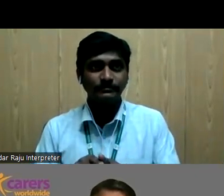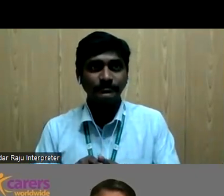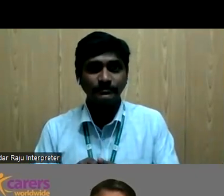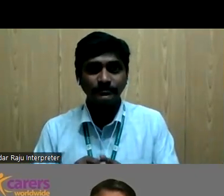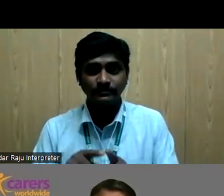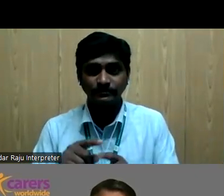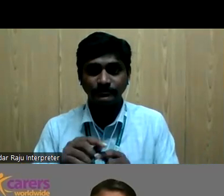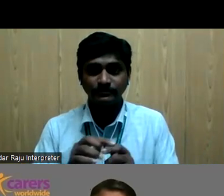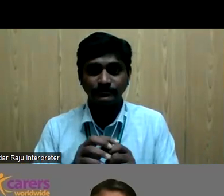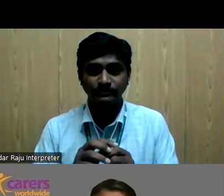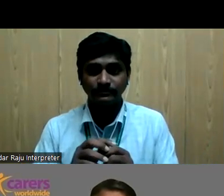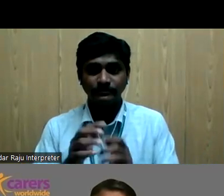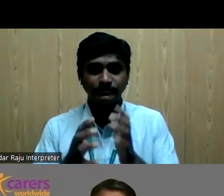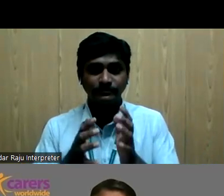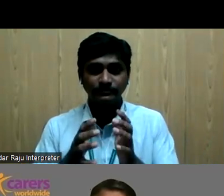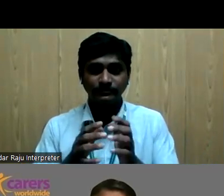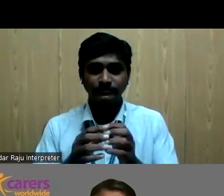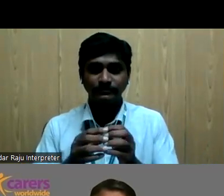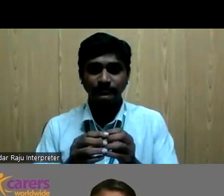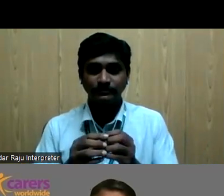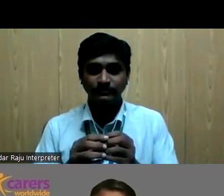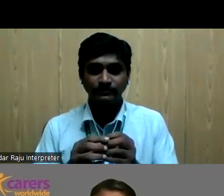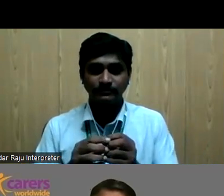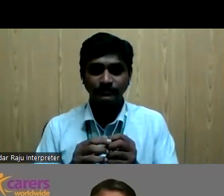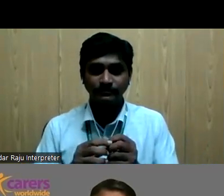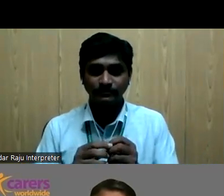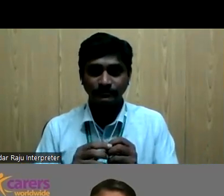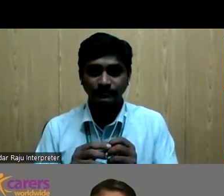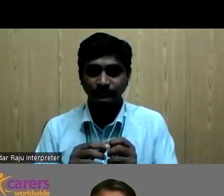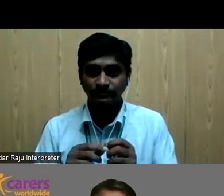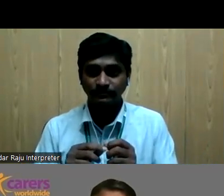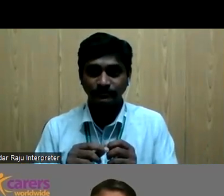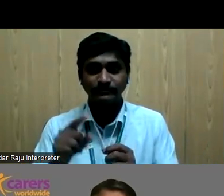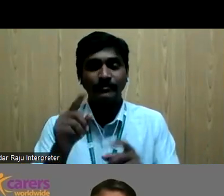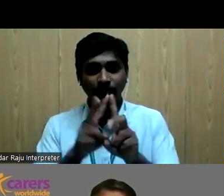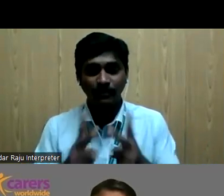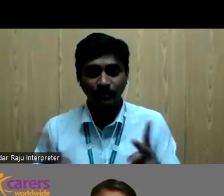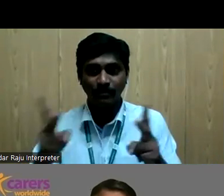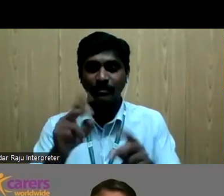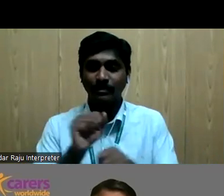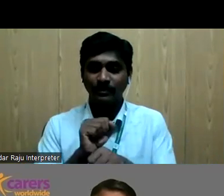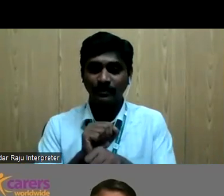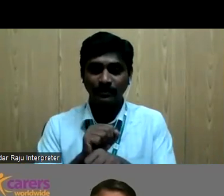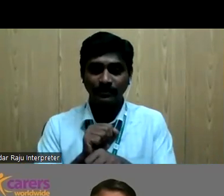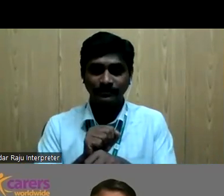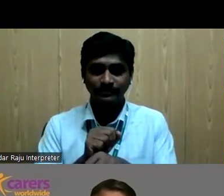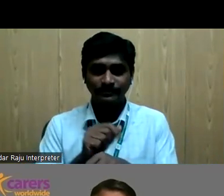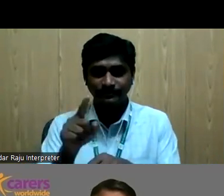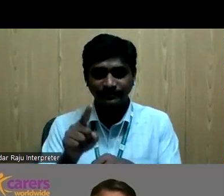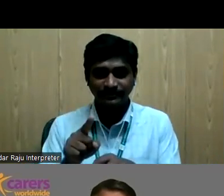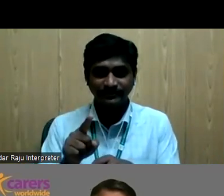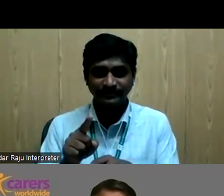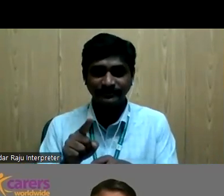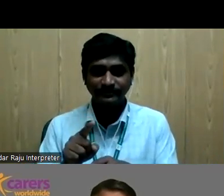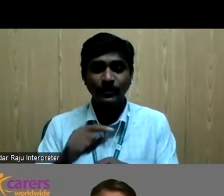and Rajanandgaon in Chhattisgarh. So we have different departments working for intellectual disabilities, right from the infancy level to the